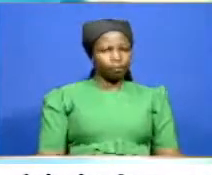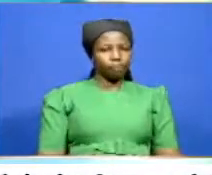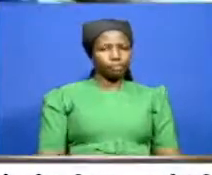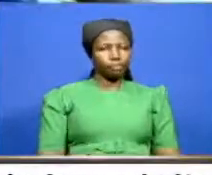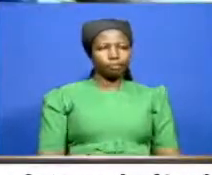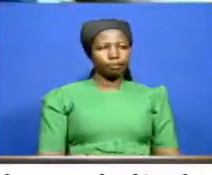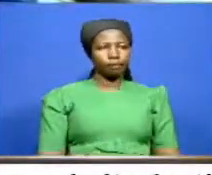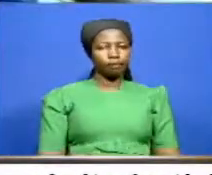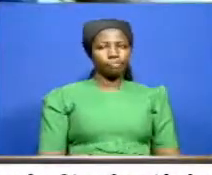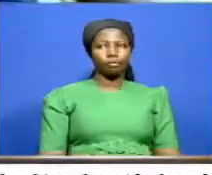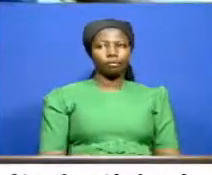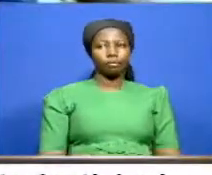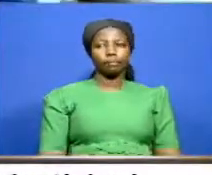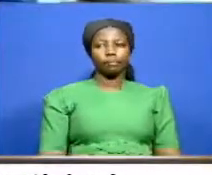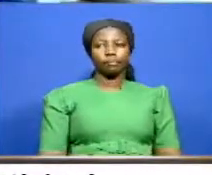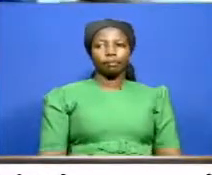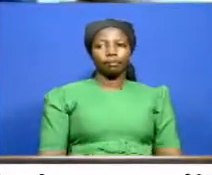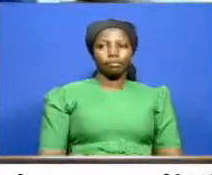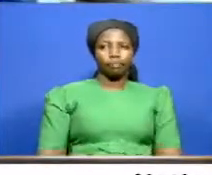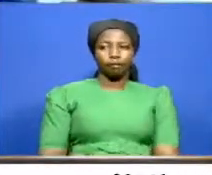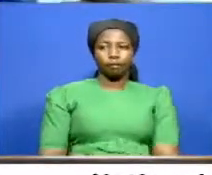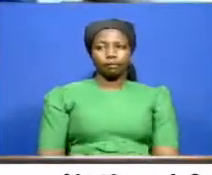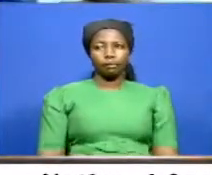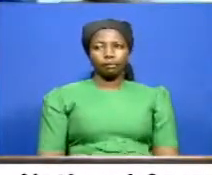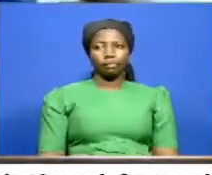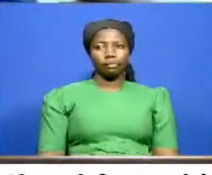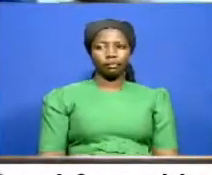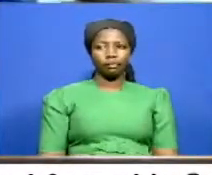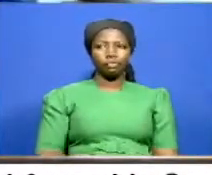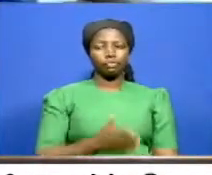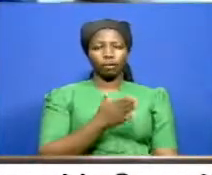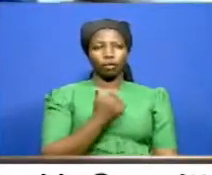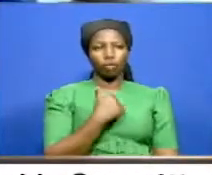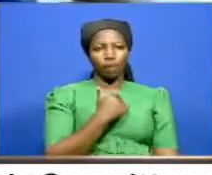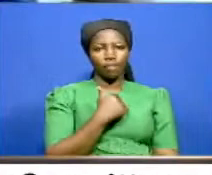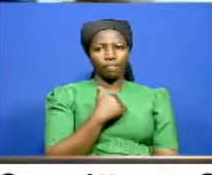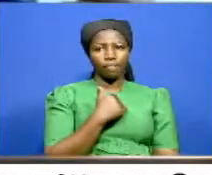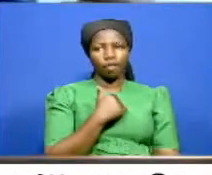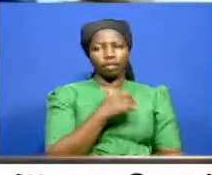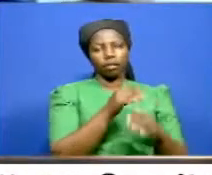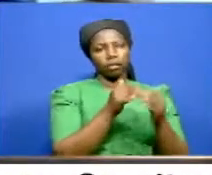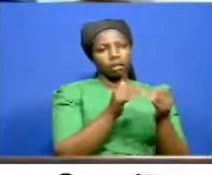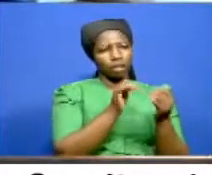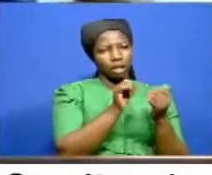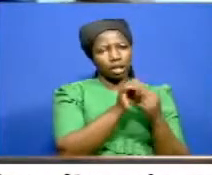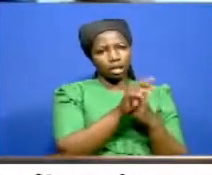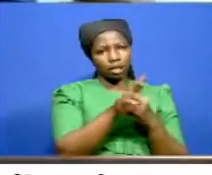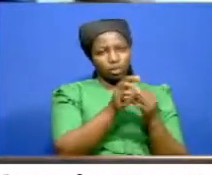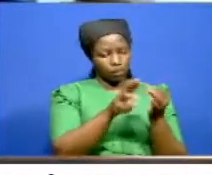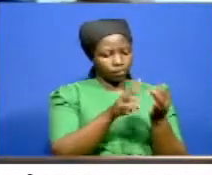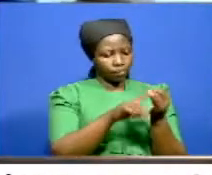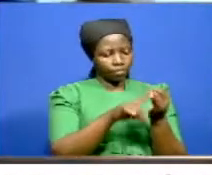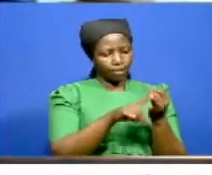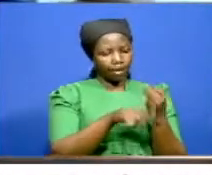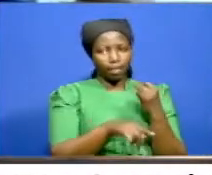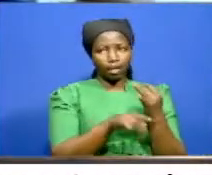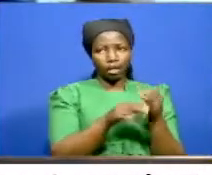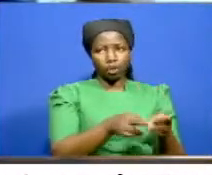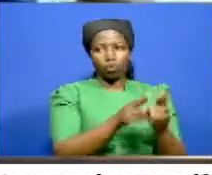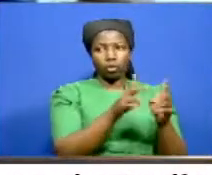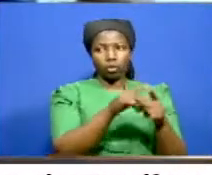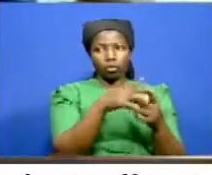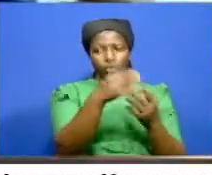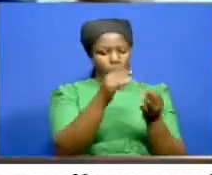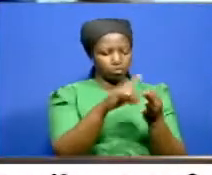to Goal. Roads to Goals, of course. You have Afro Sports Academy. Yeah. You have Emerging Stars. And you also